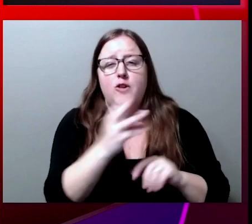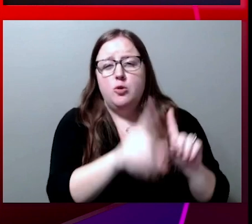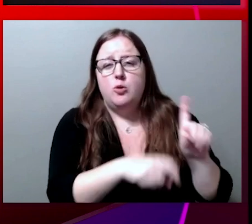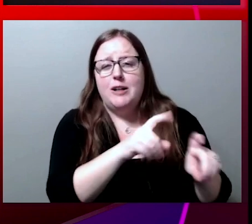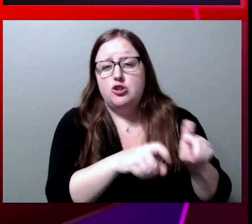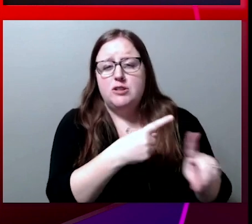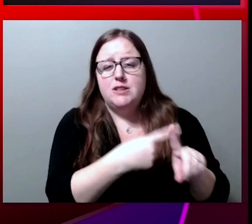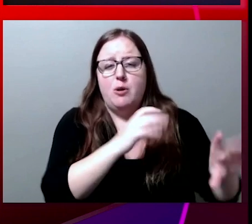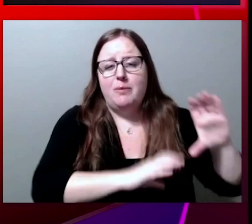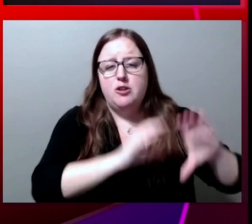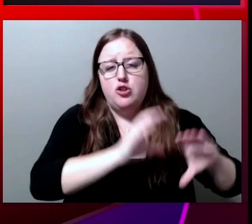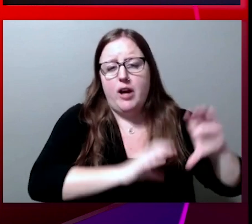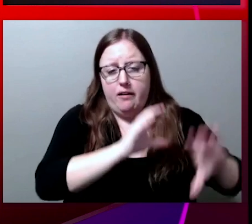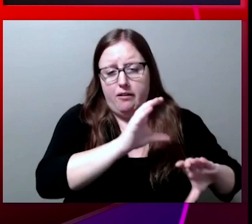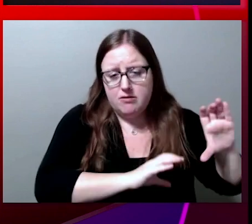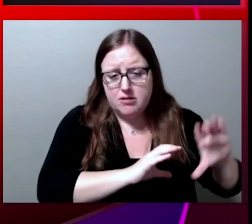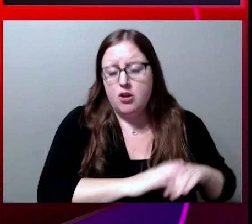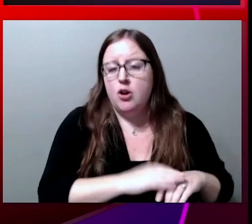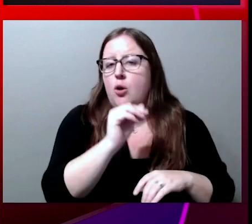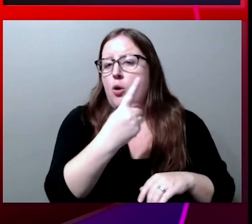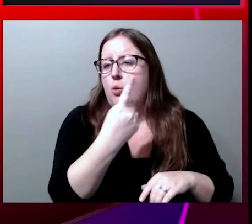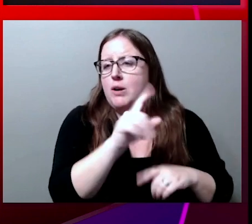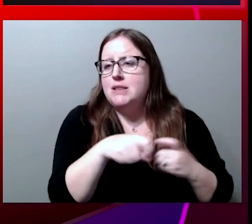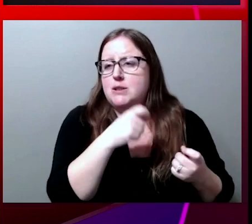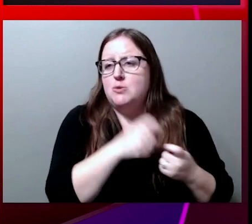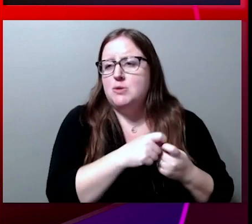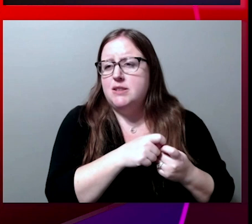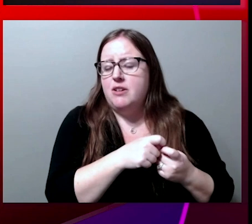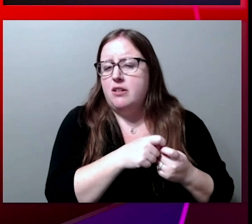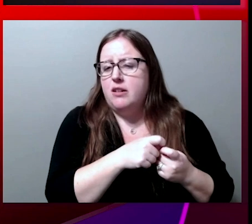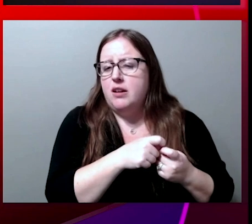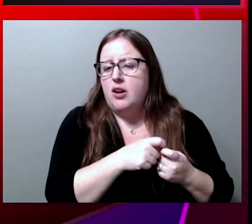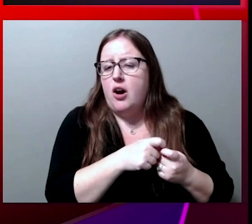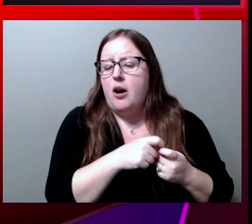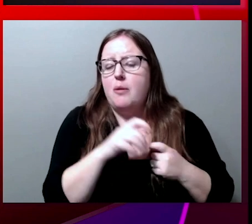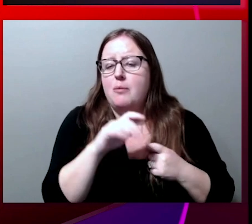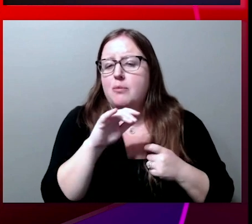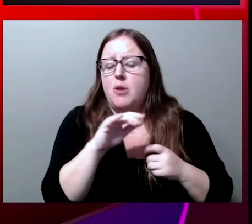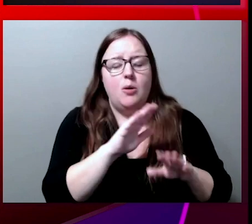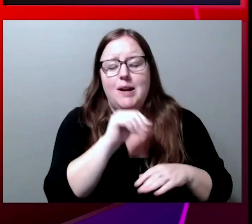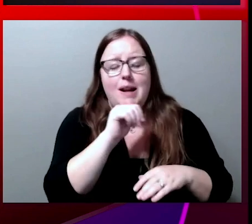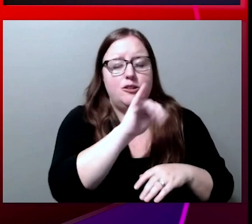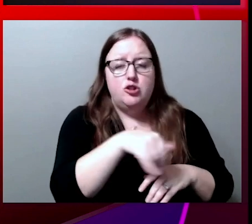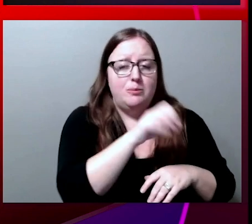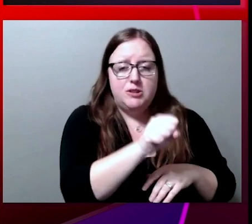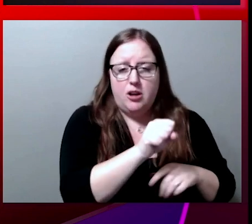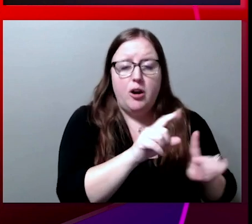from chat. Okay. One specifically not about JumpStart, but more around